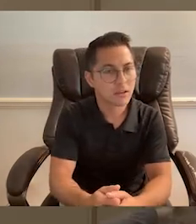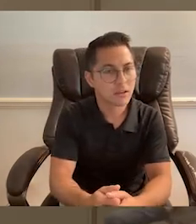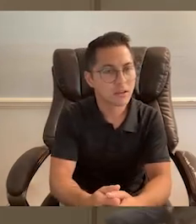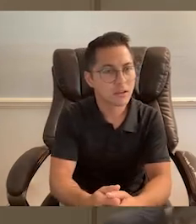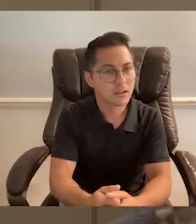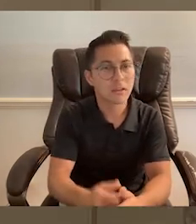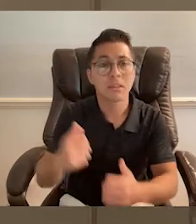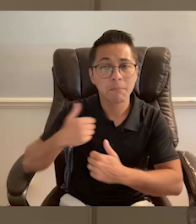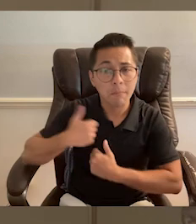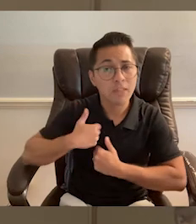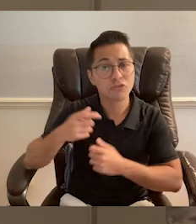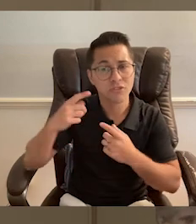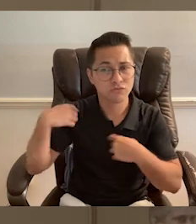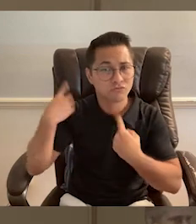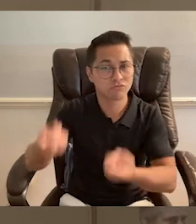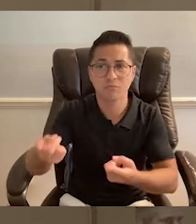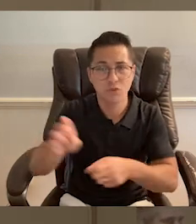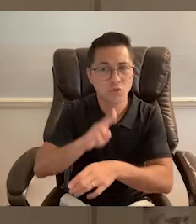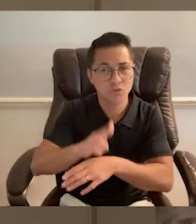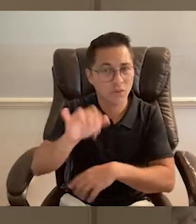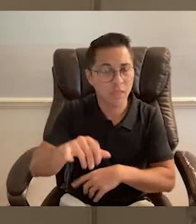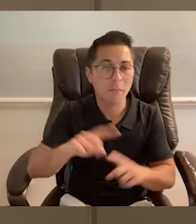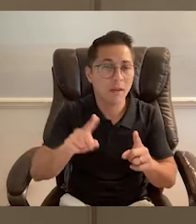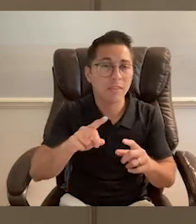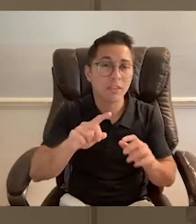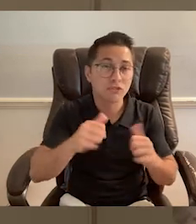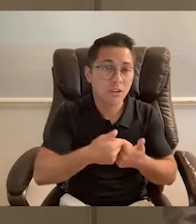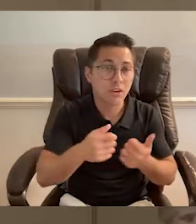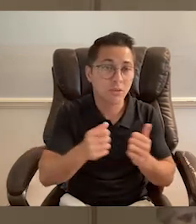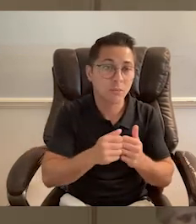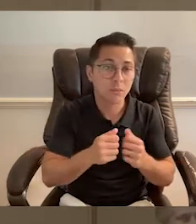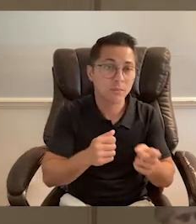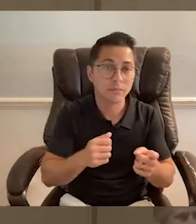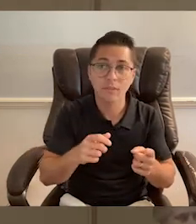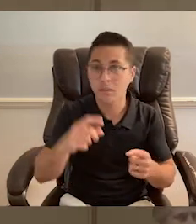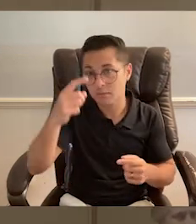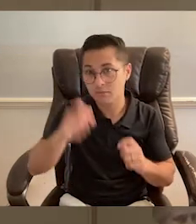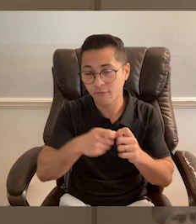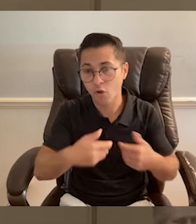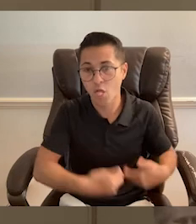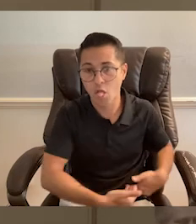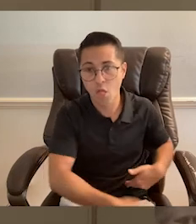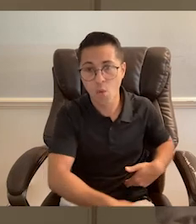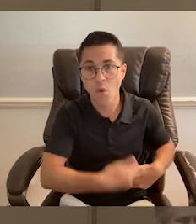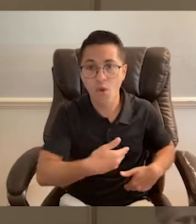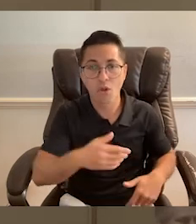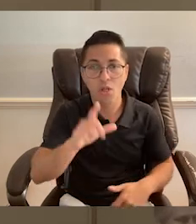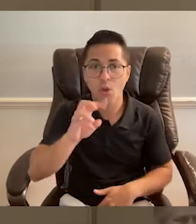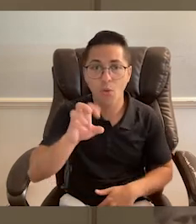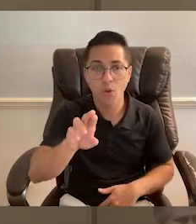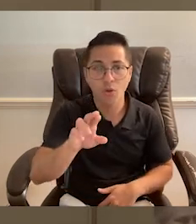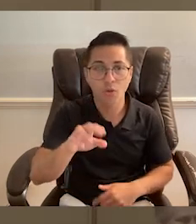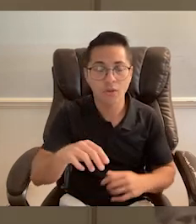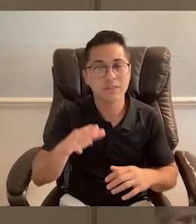Go ahead. Hi. I know many people want modifications, but there's an affordability component here. Is this a